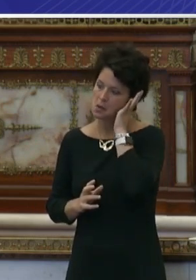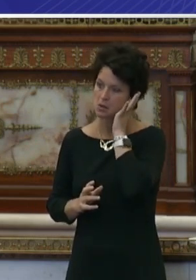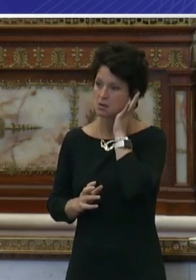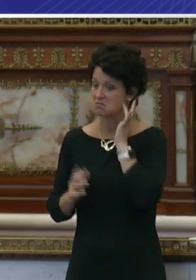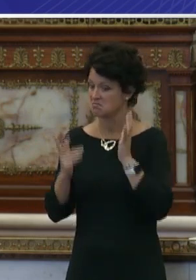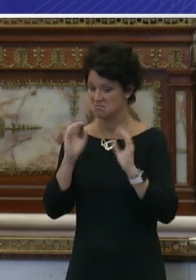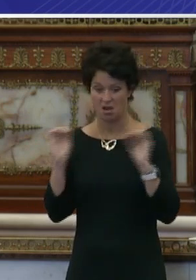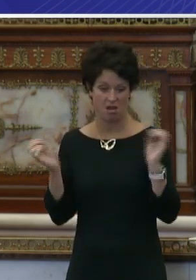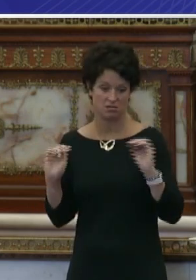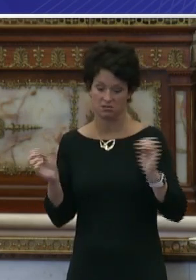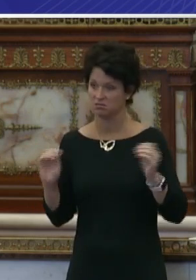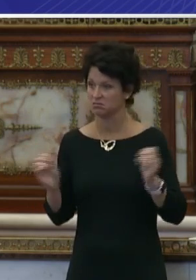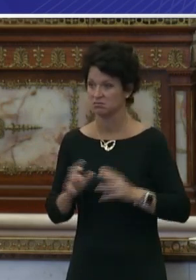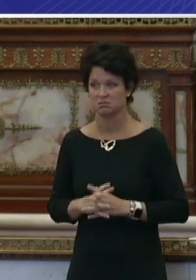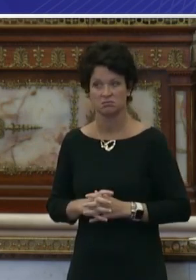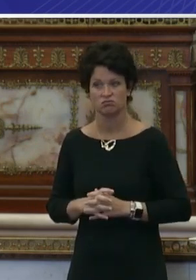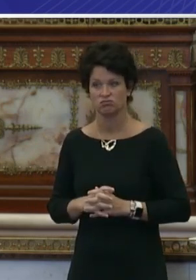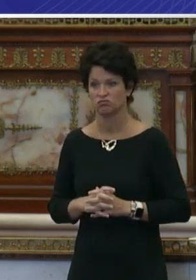Seeing none.